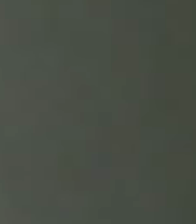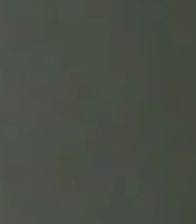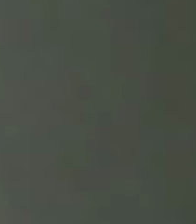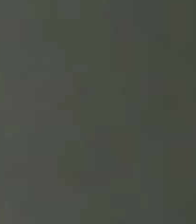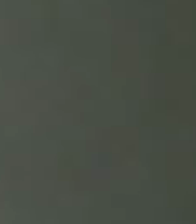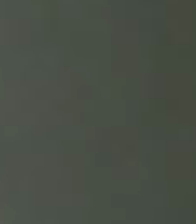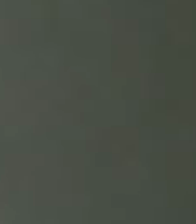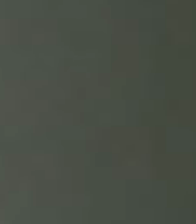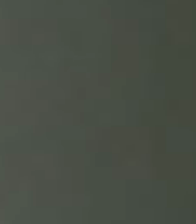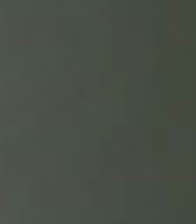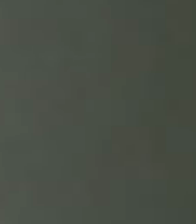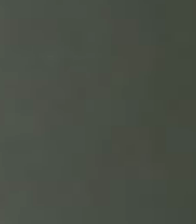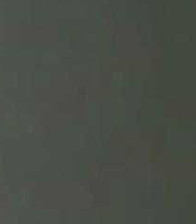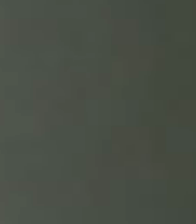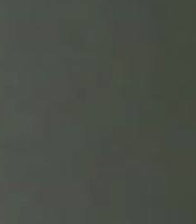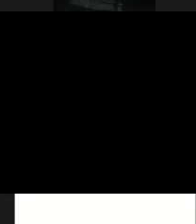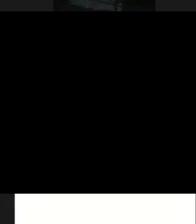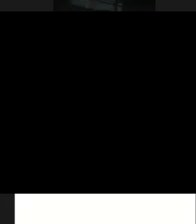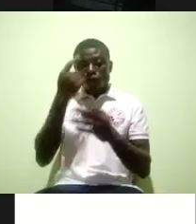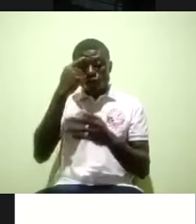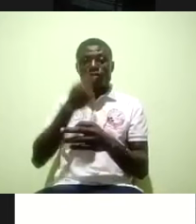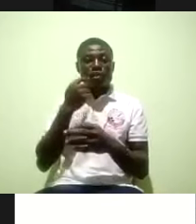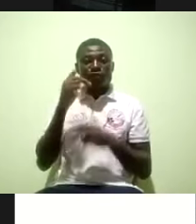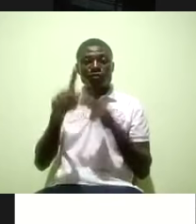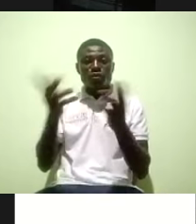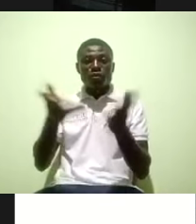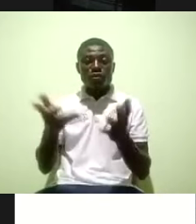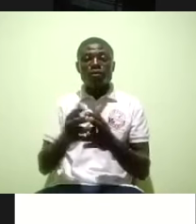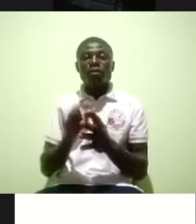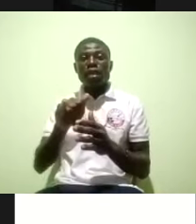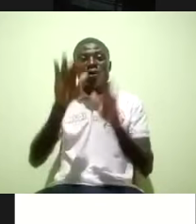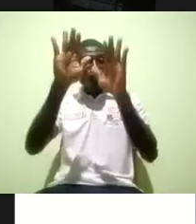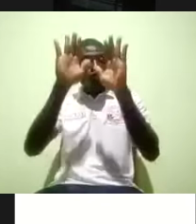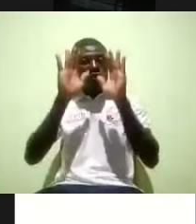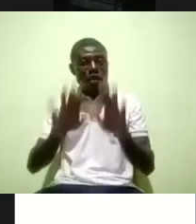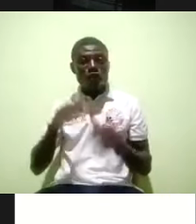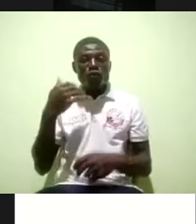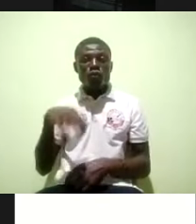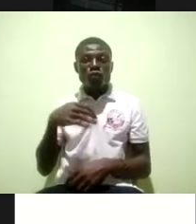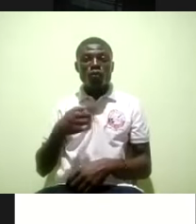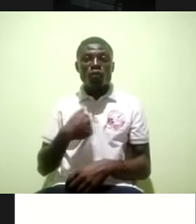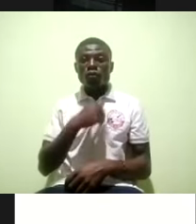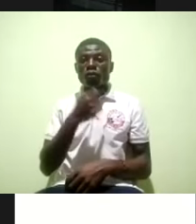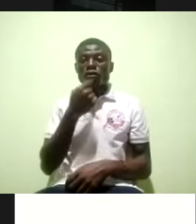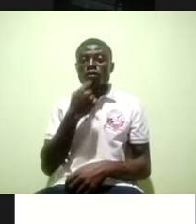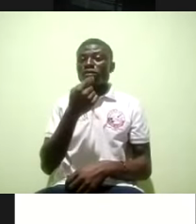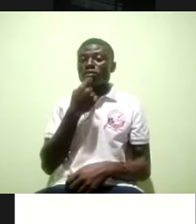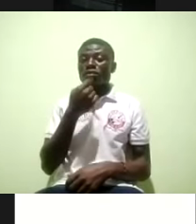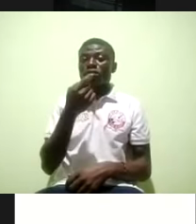did the sign language interpreting for us. That was amazing. And we just want to also say thank you to